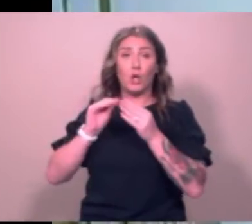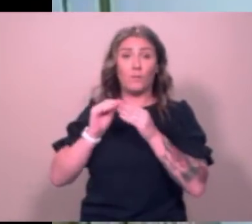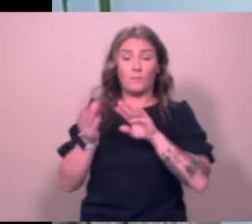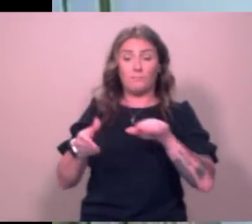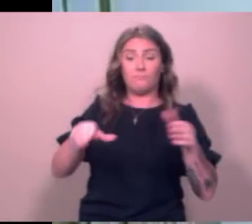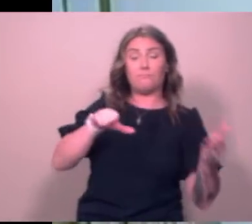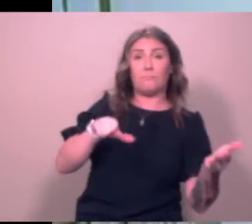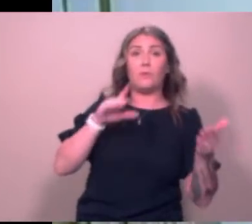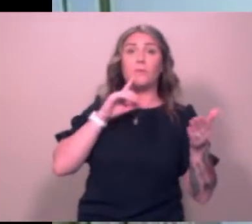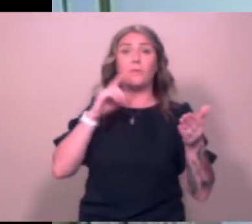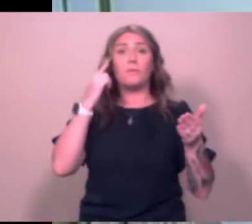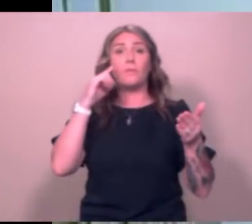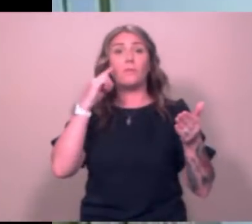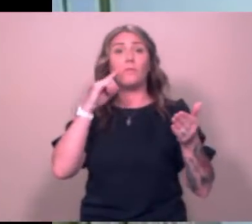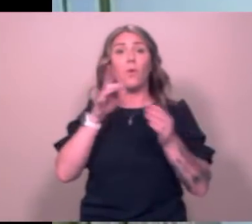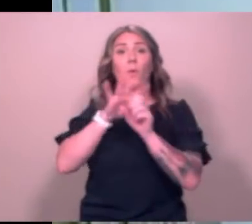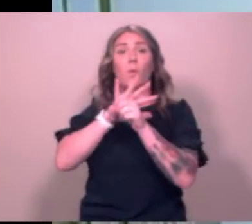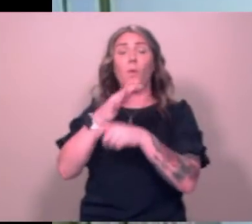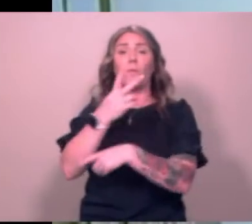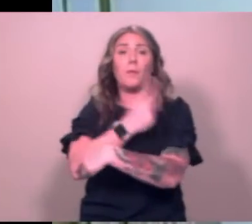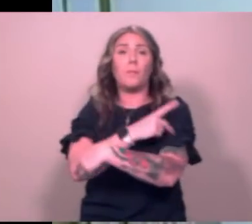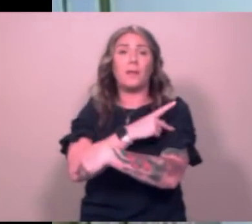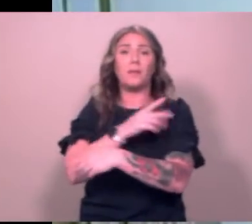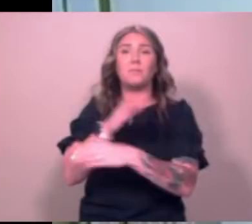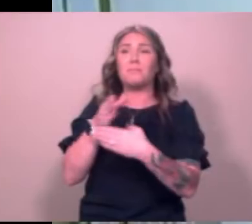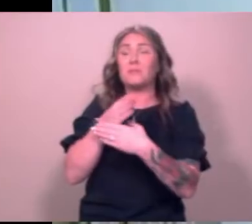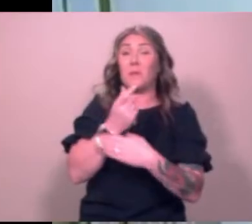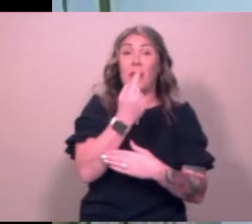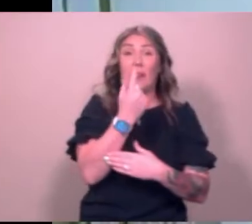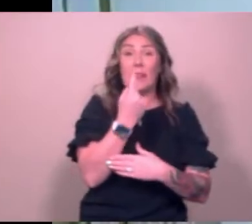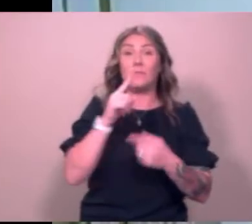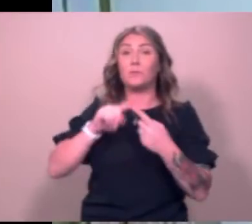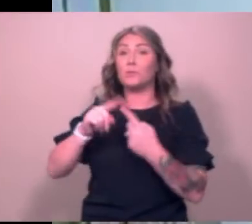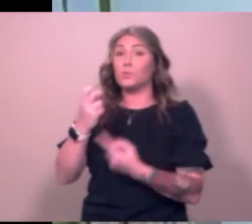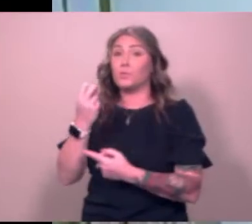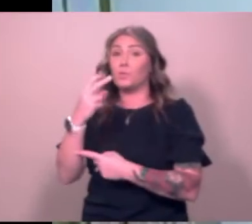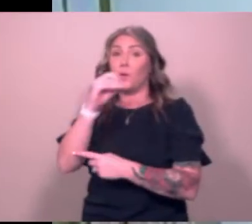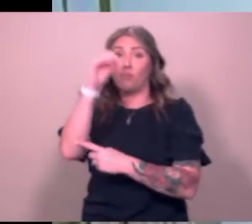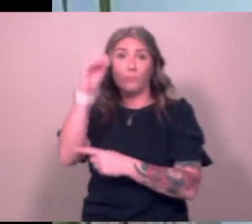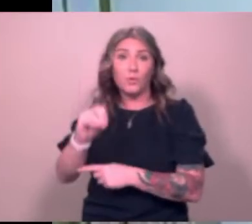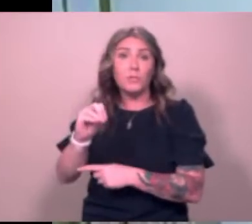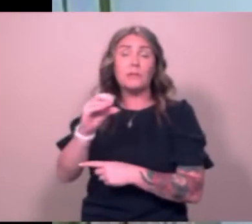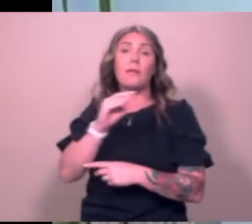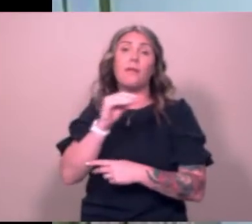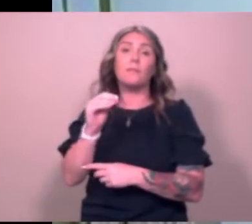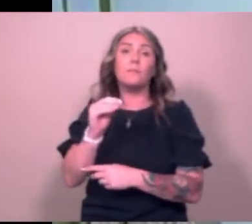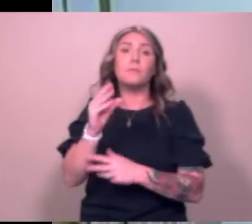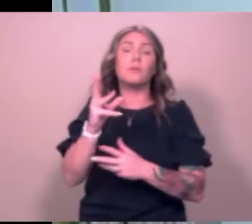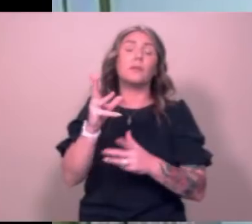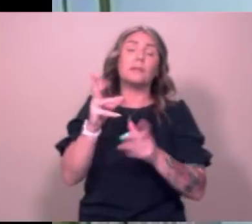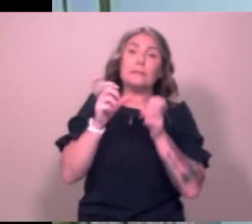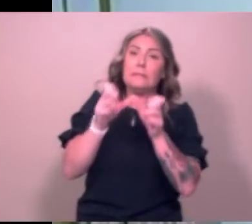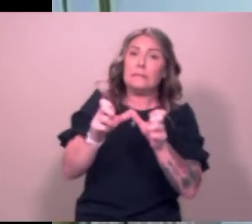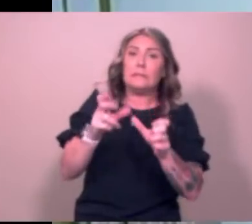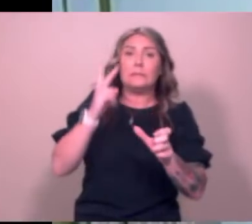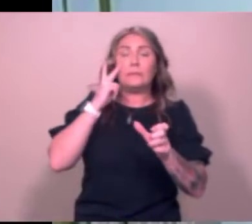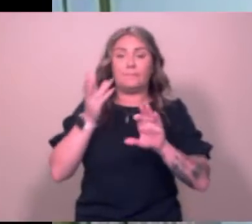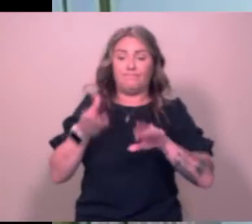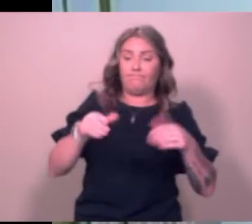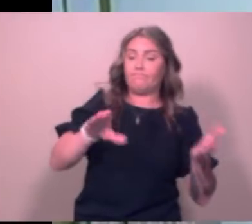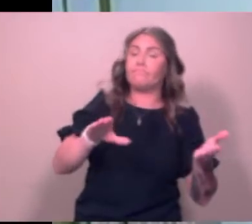mortality for COVID patients is between 11 and 12%. And so we do continue to see